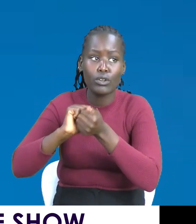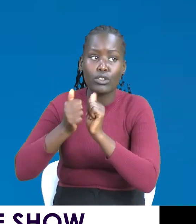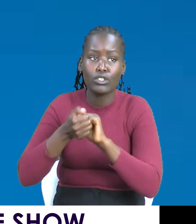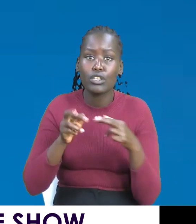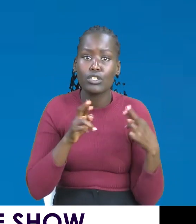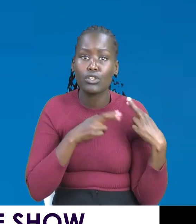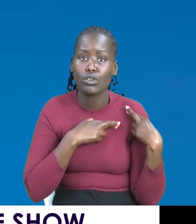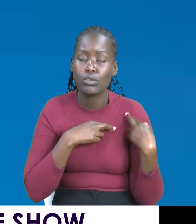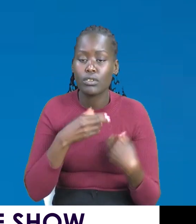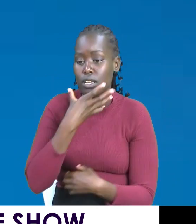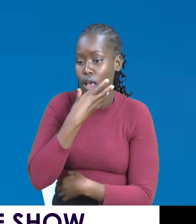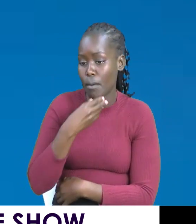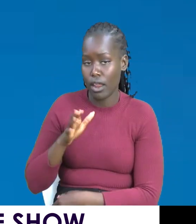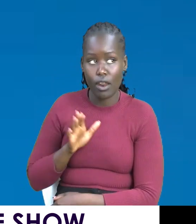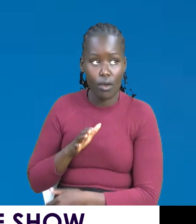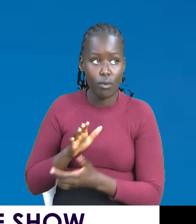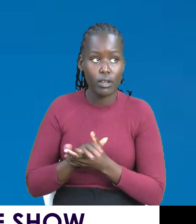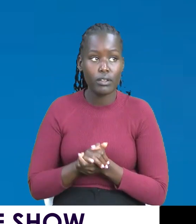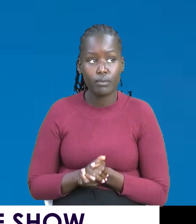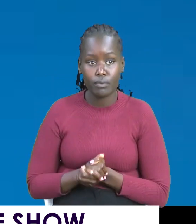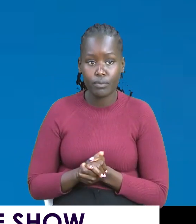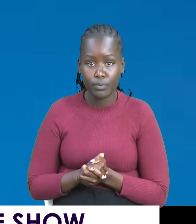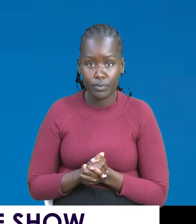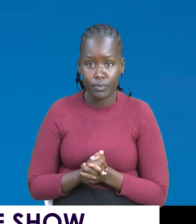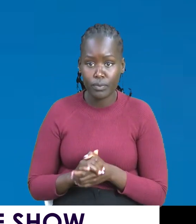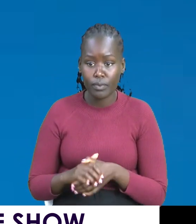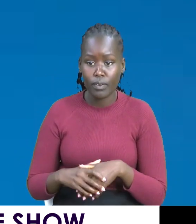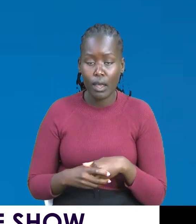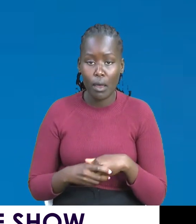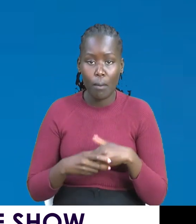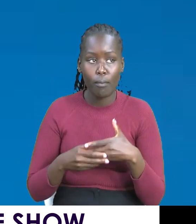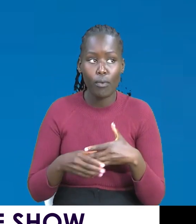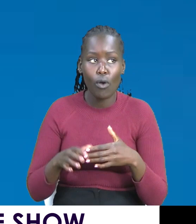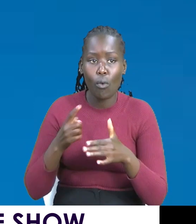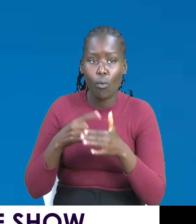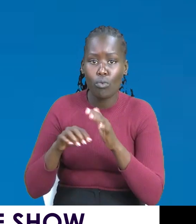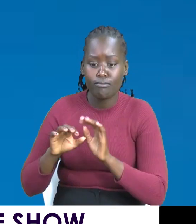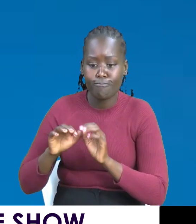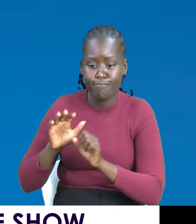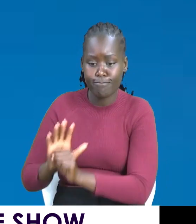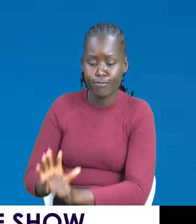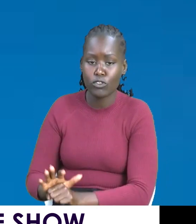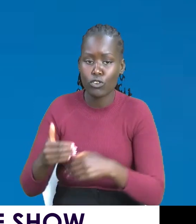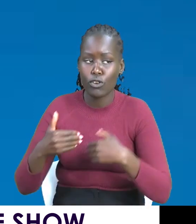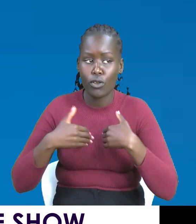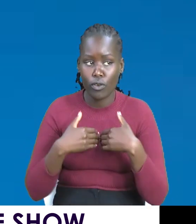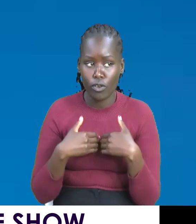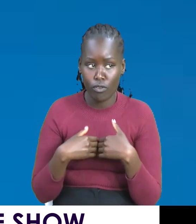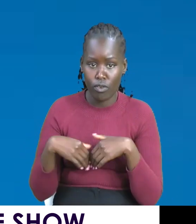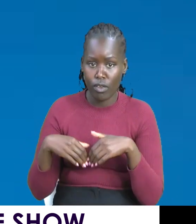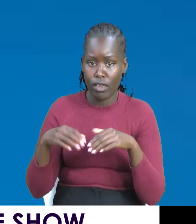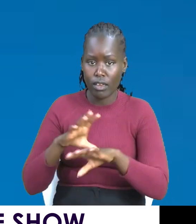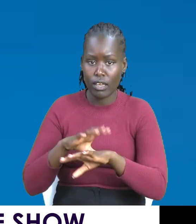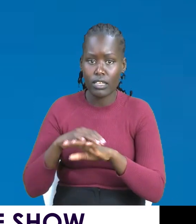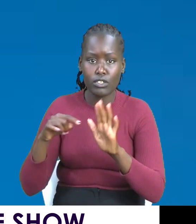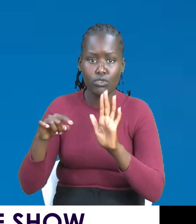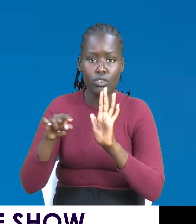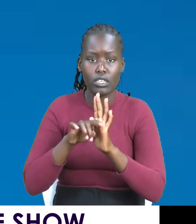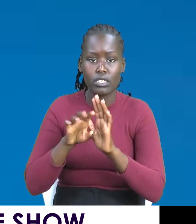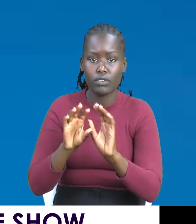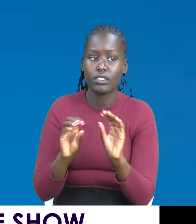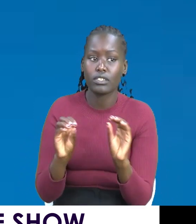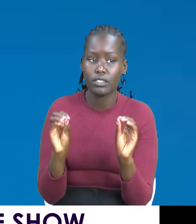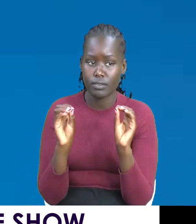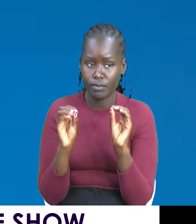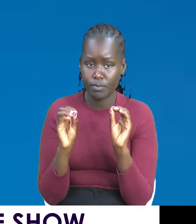as a man and a woman. Despite the pressure that you are facing, don't get into negativity. Don't